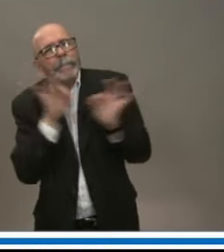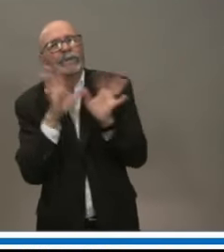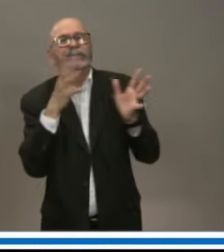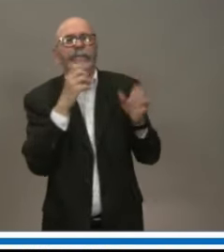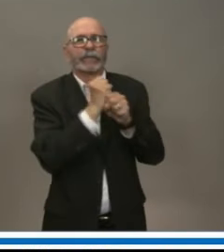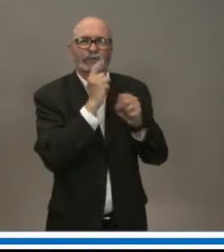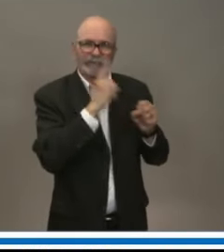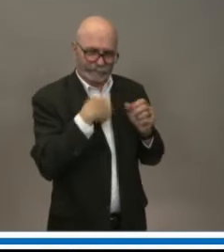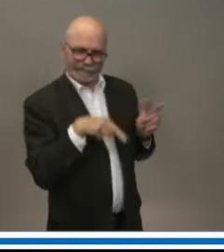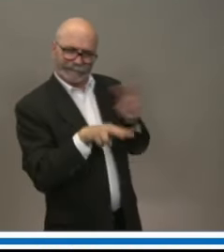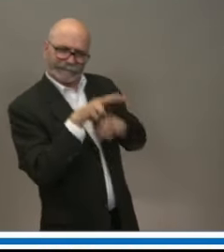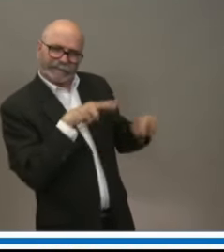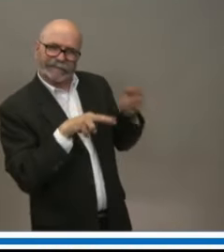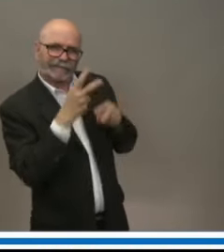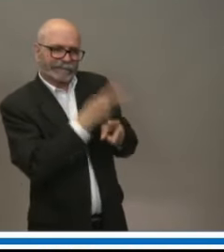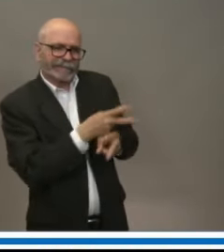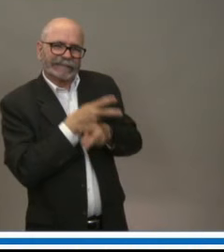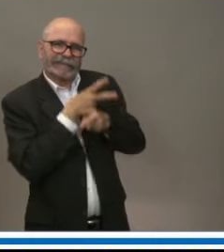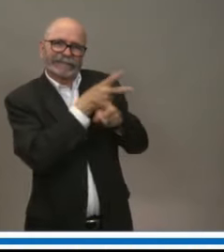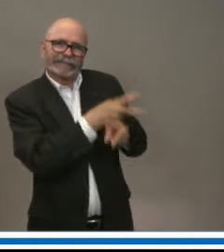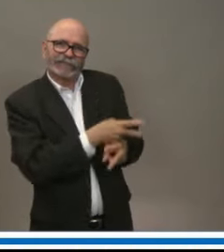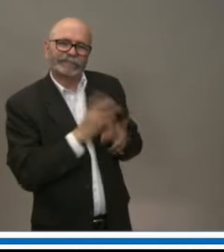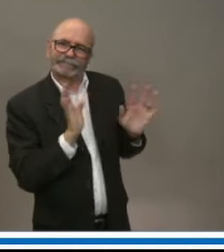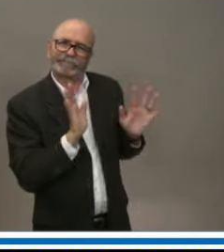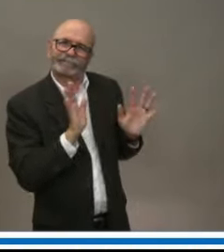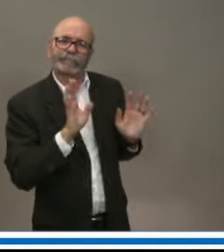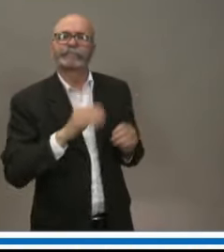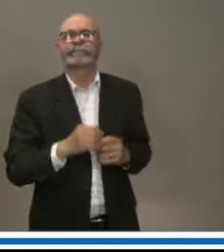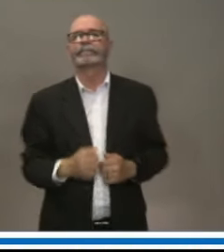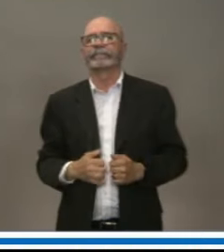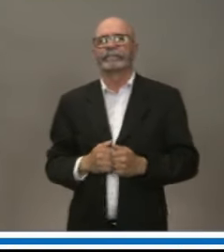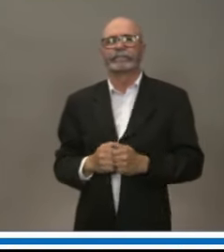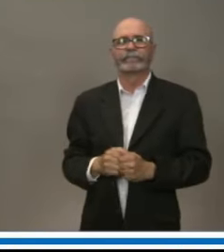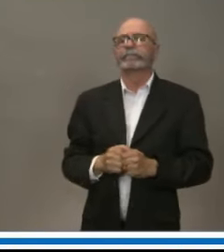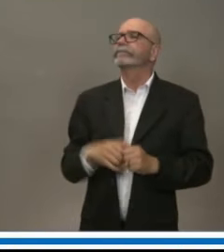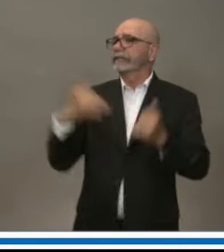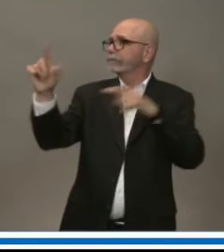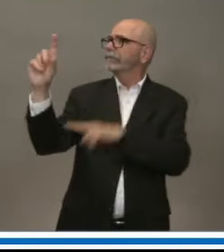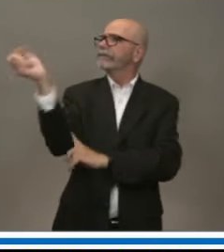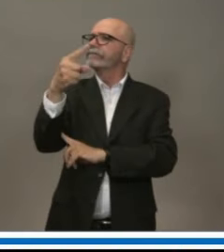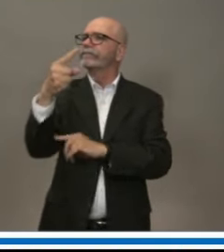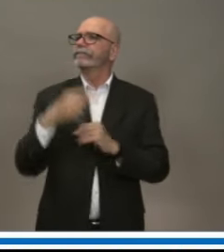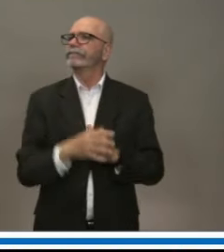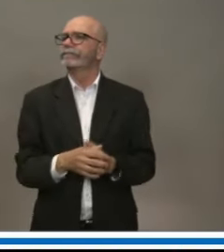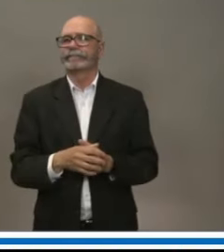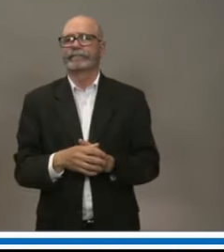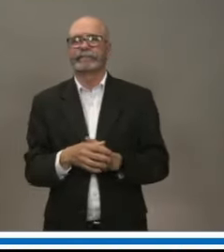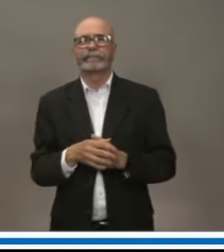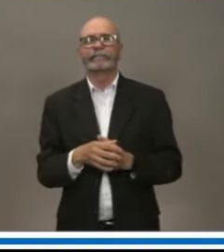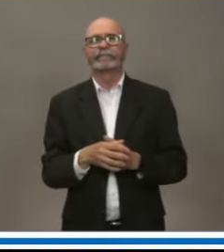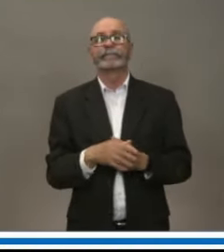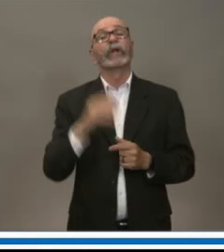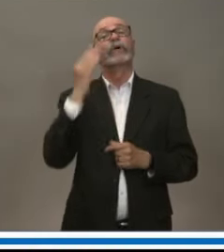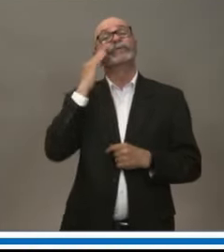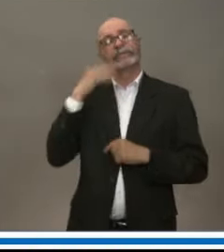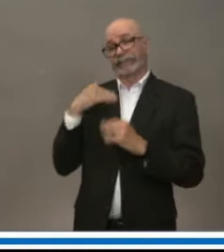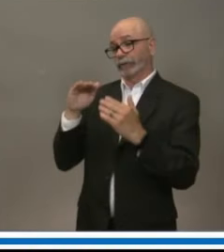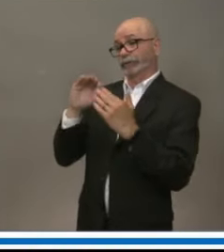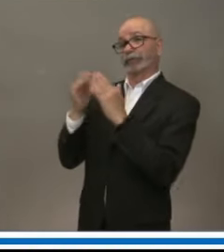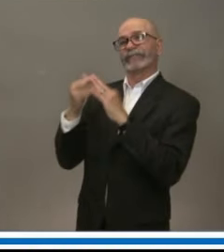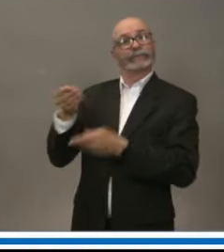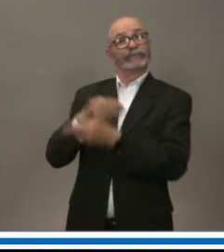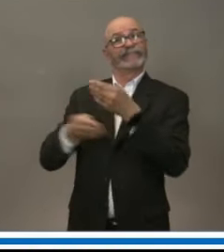follow-up. Thank you, Tina. Just switching gears now, focusing on community spread. The Health Authority has issued